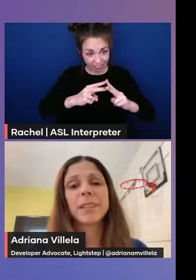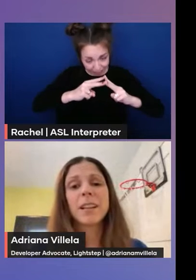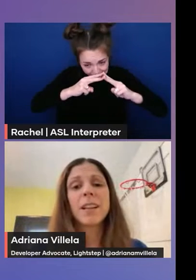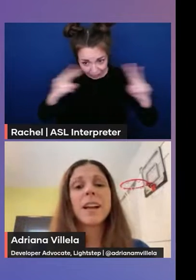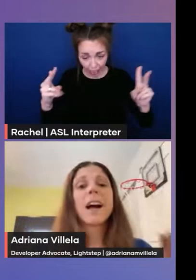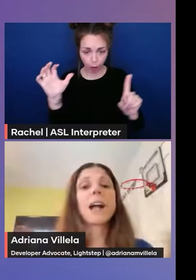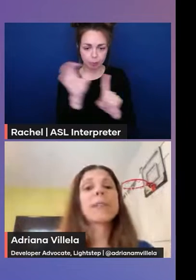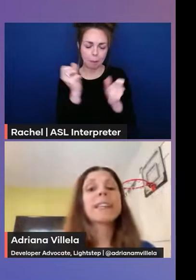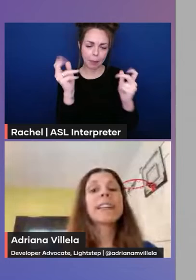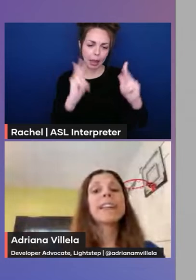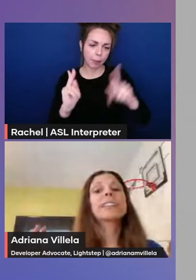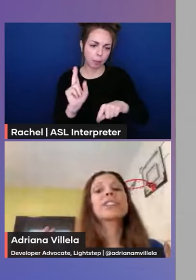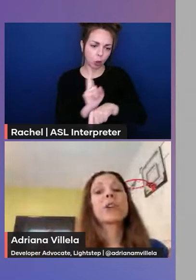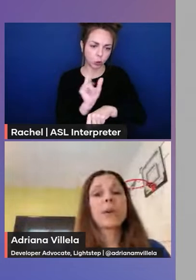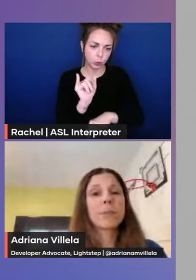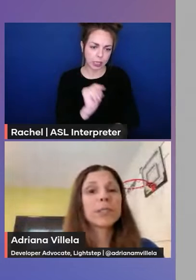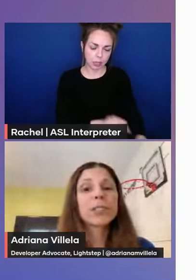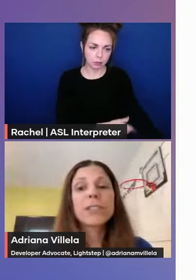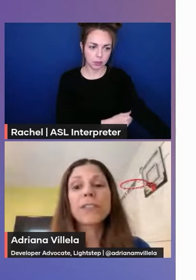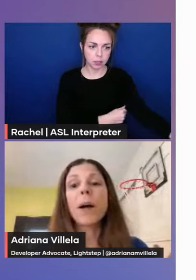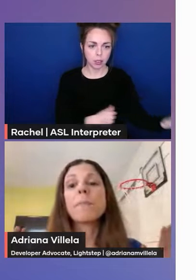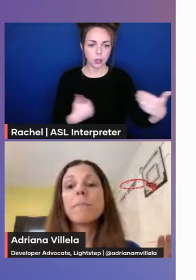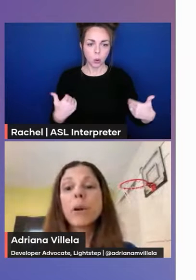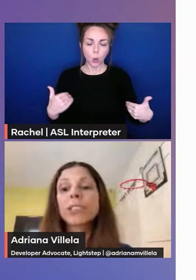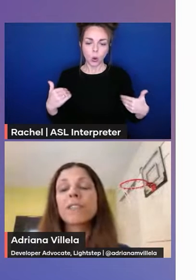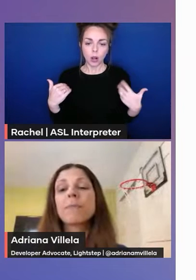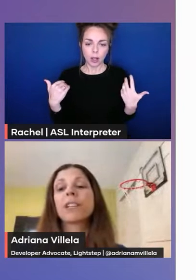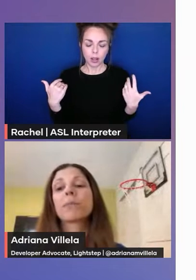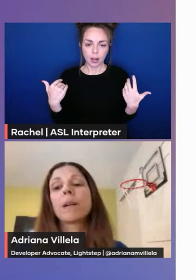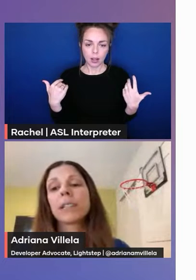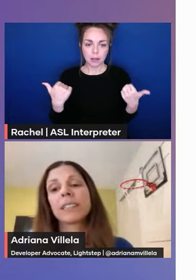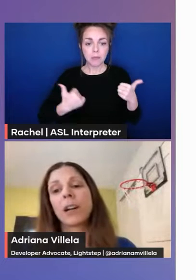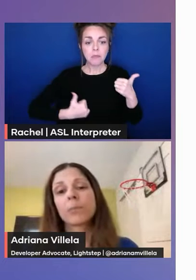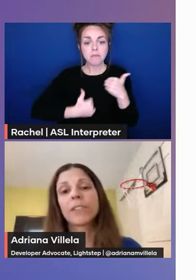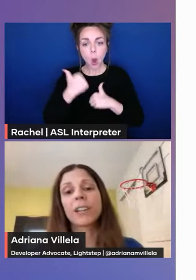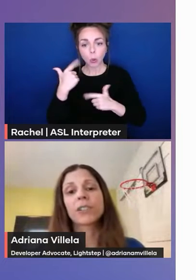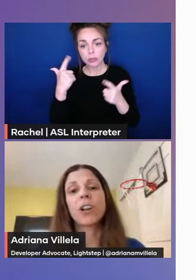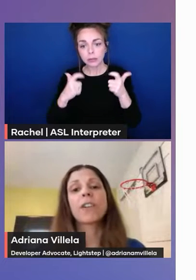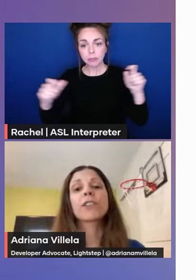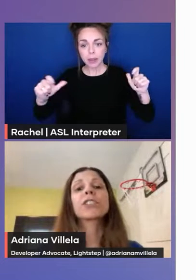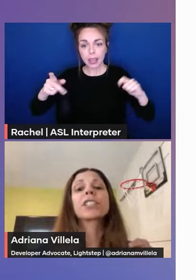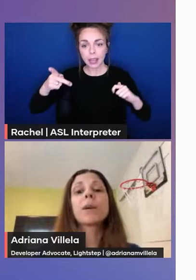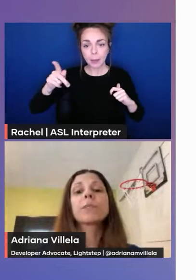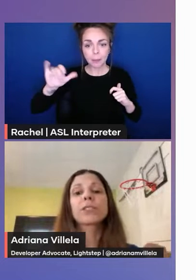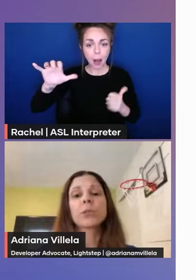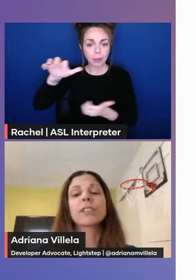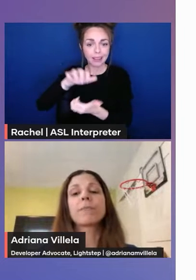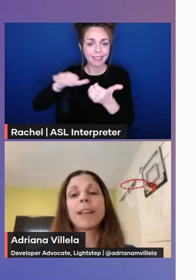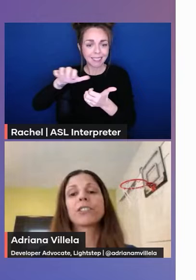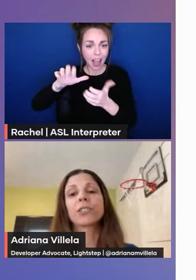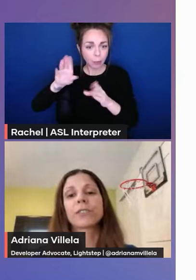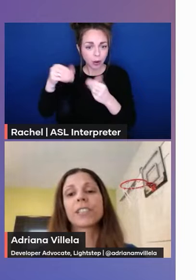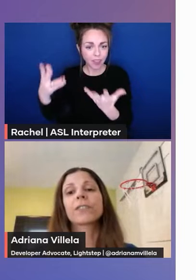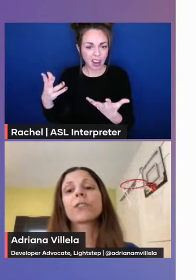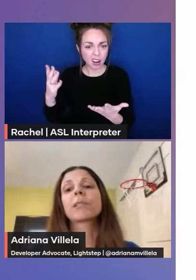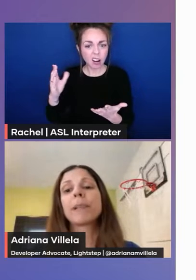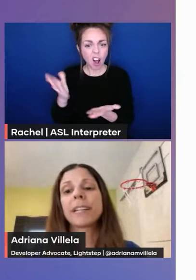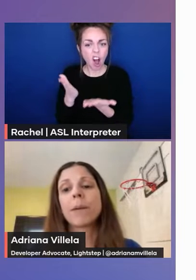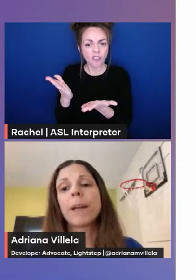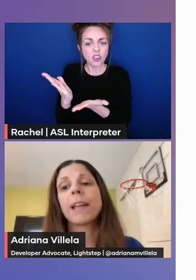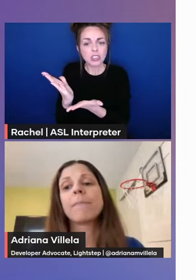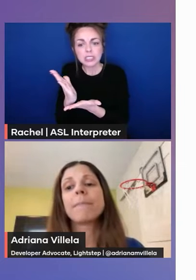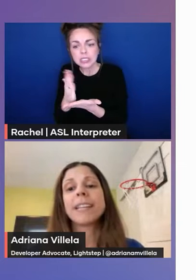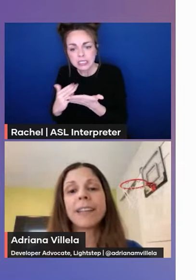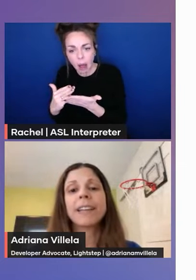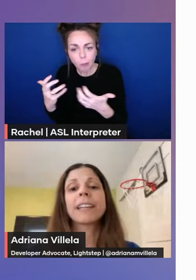popular. I mean, it's so popular that most of the major public cloud providers offer some sort of managed service for